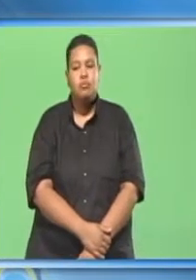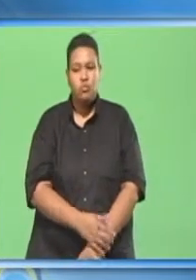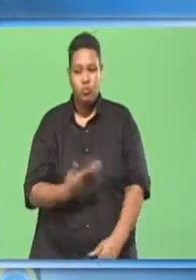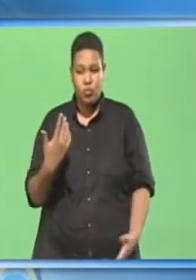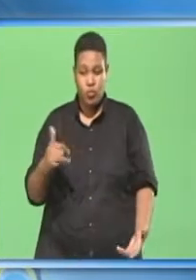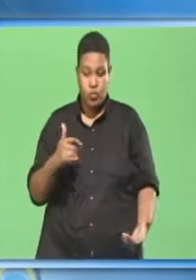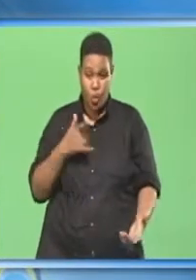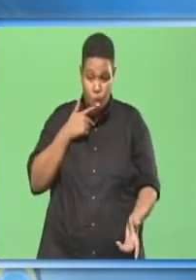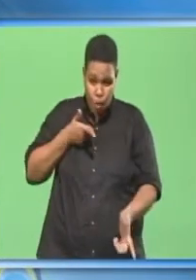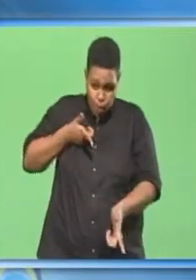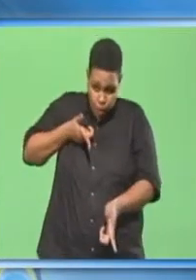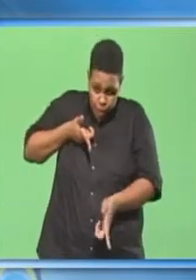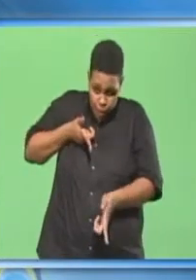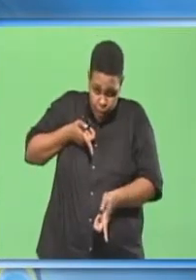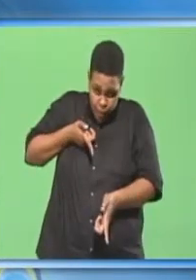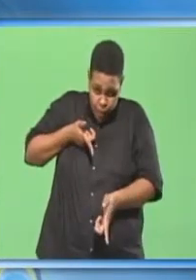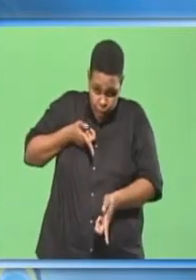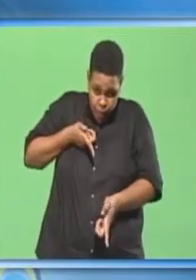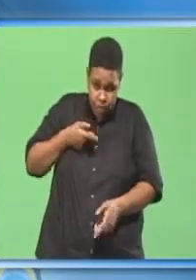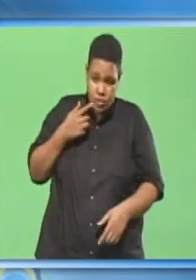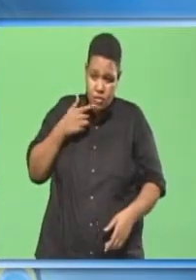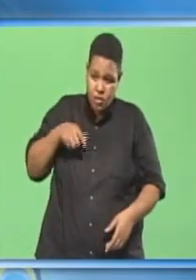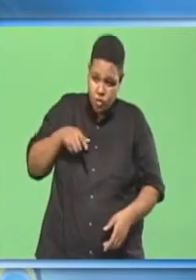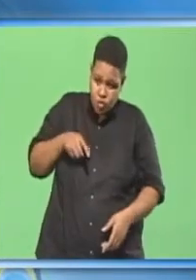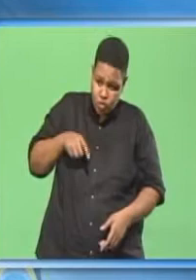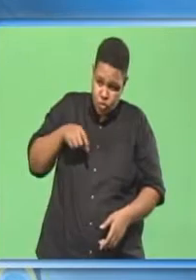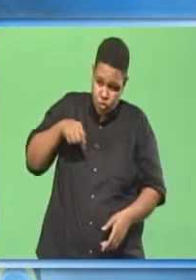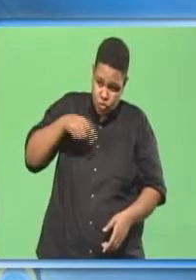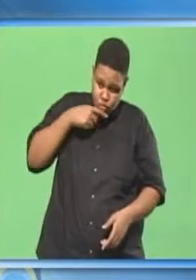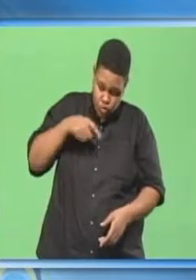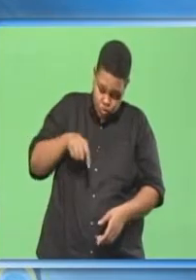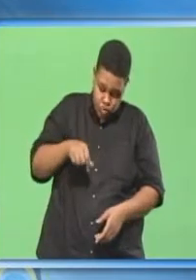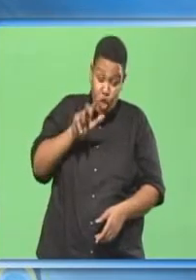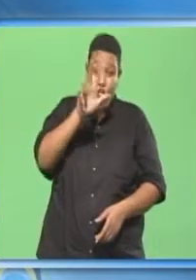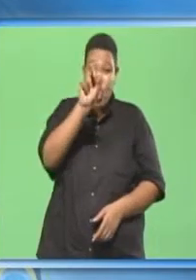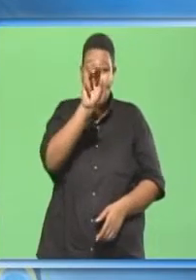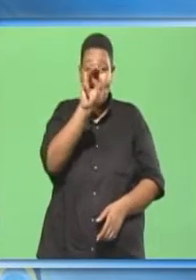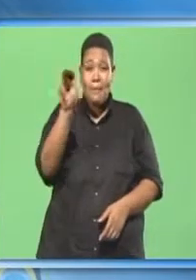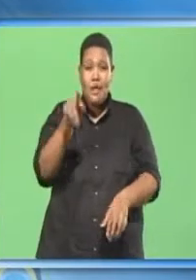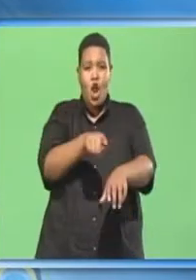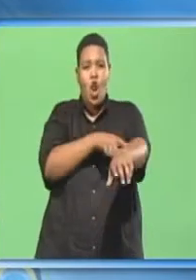Screw the front using 30mm long wood screws. Place the